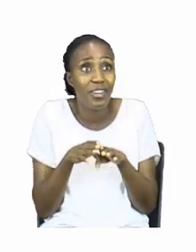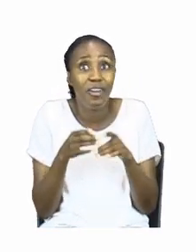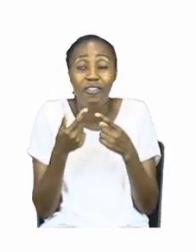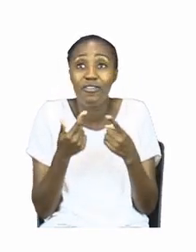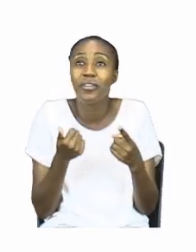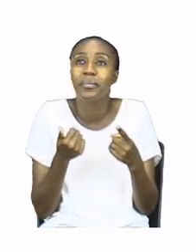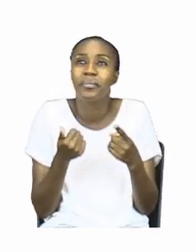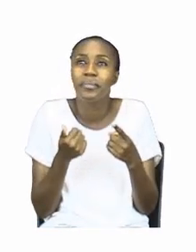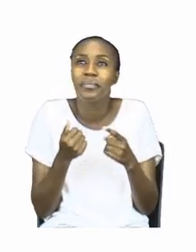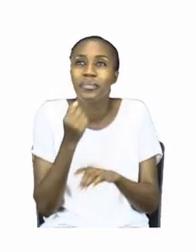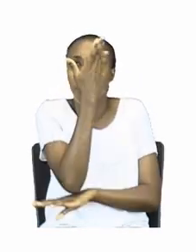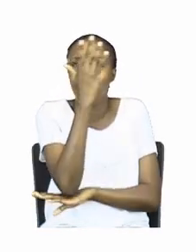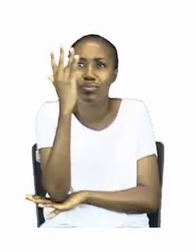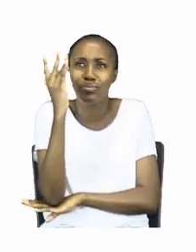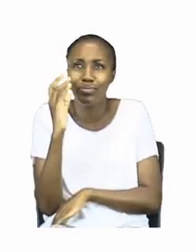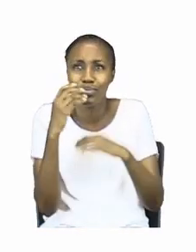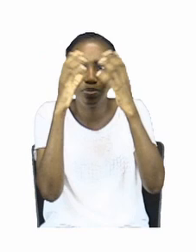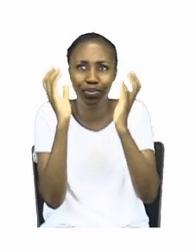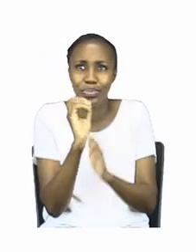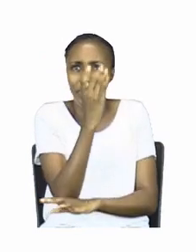For example, you can use